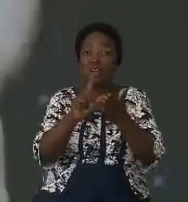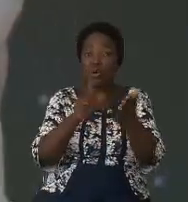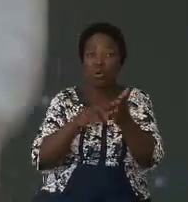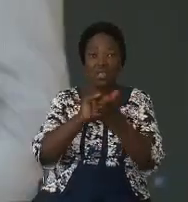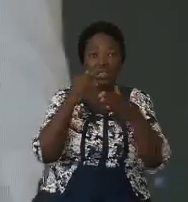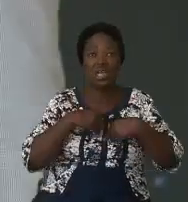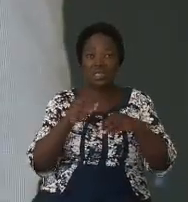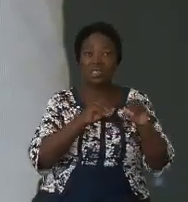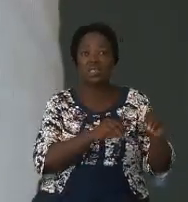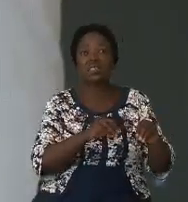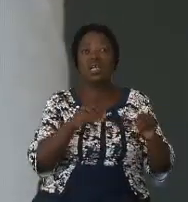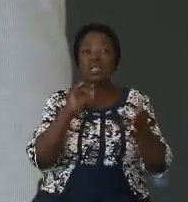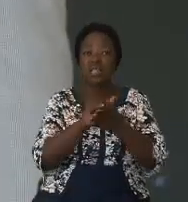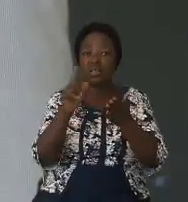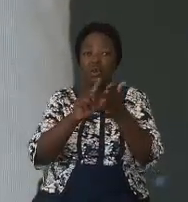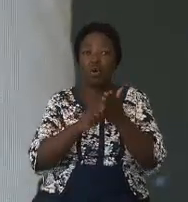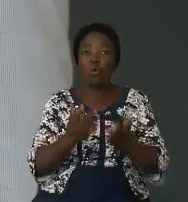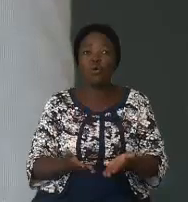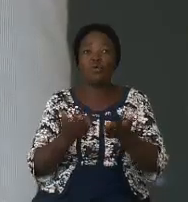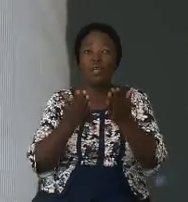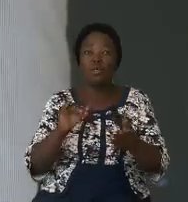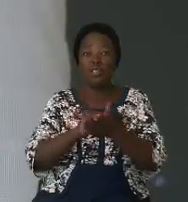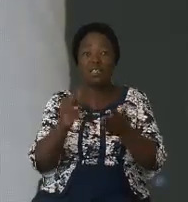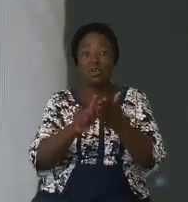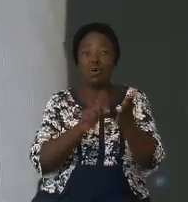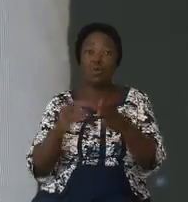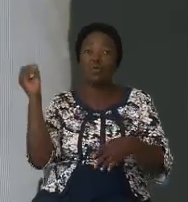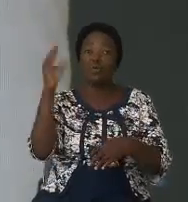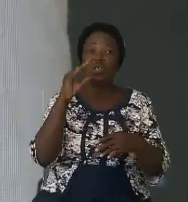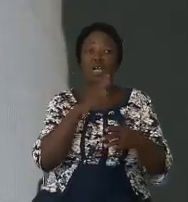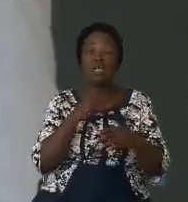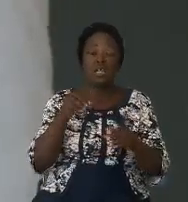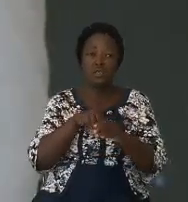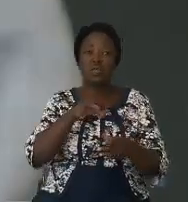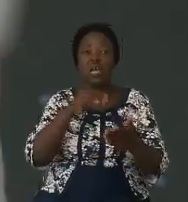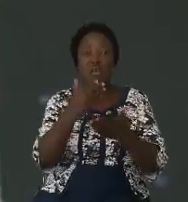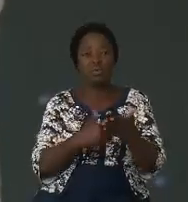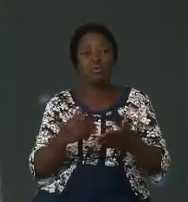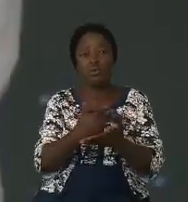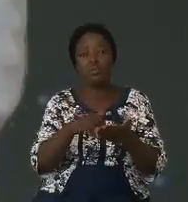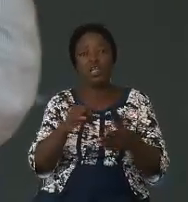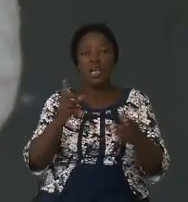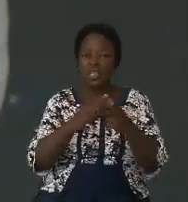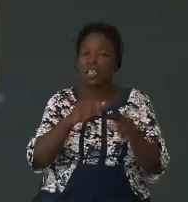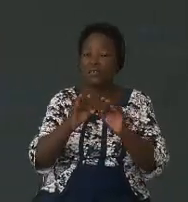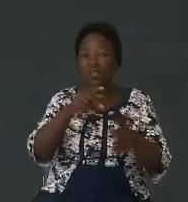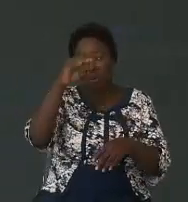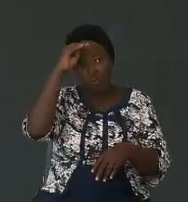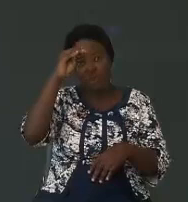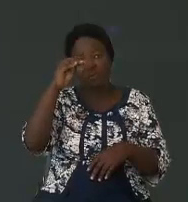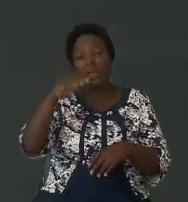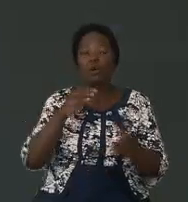directly. It's the law he has set, the law of gravity and the law of sowing and reaping, that if